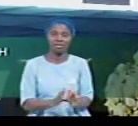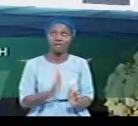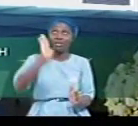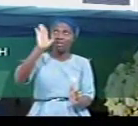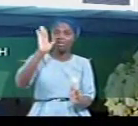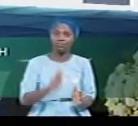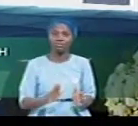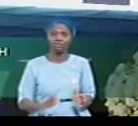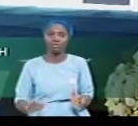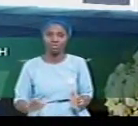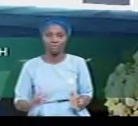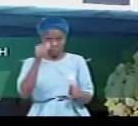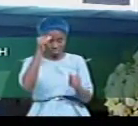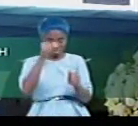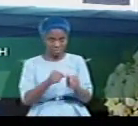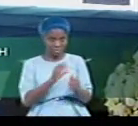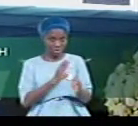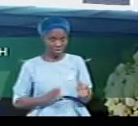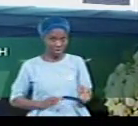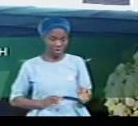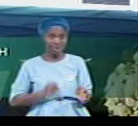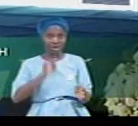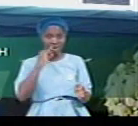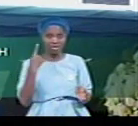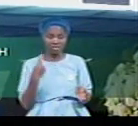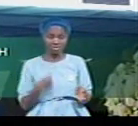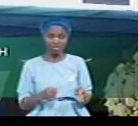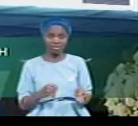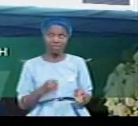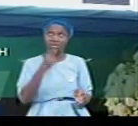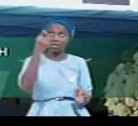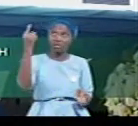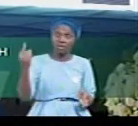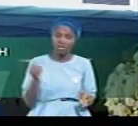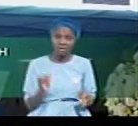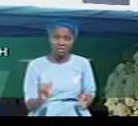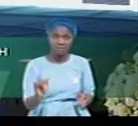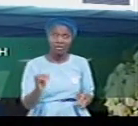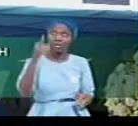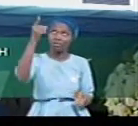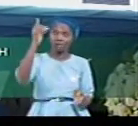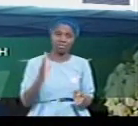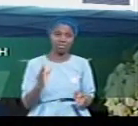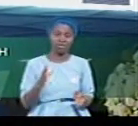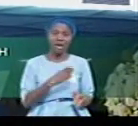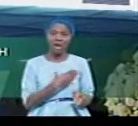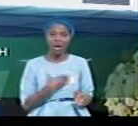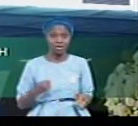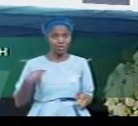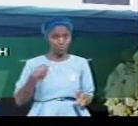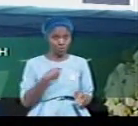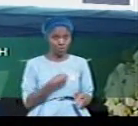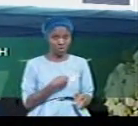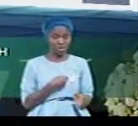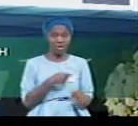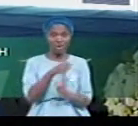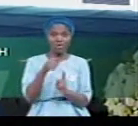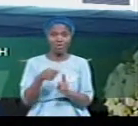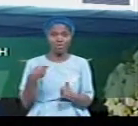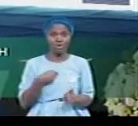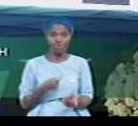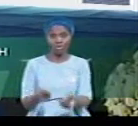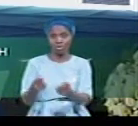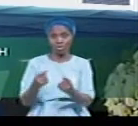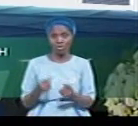children. Remember, Christ is the eternal God. And we, when we come to